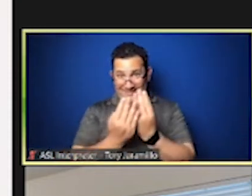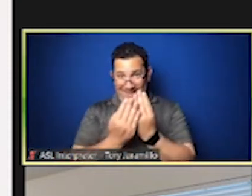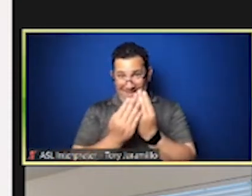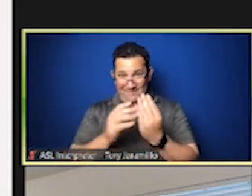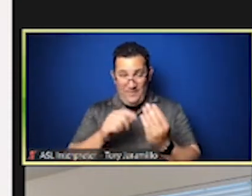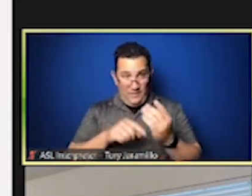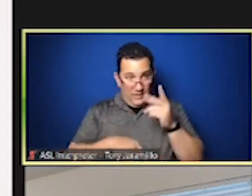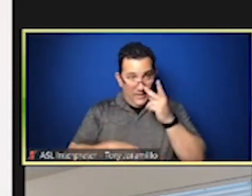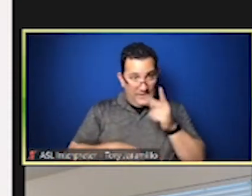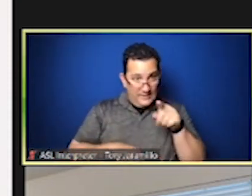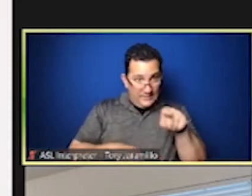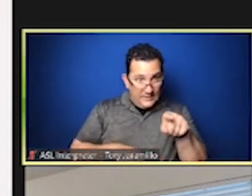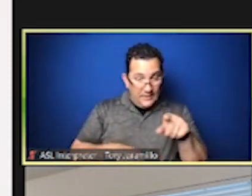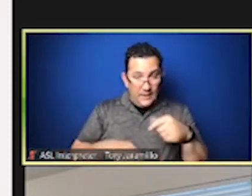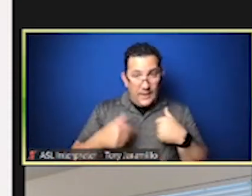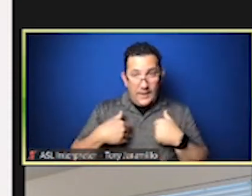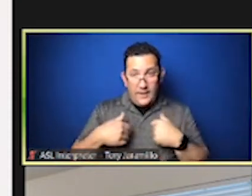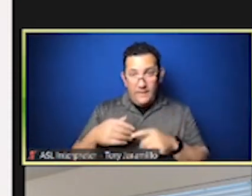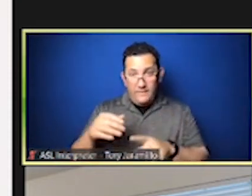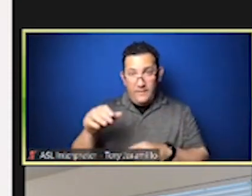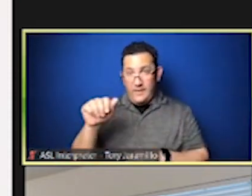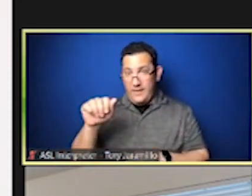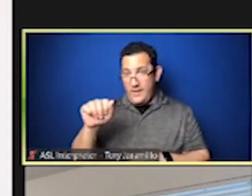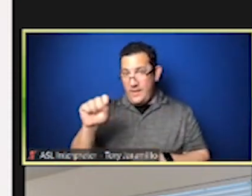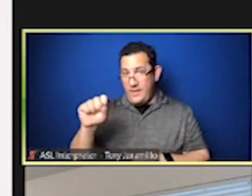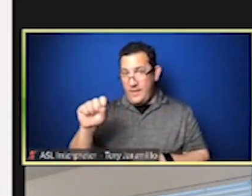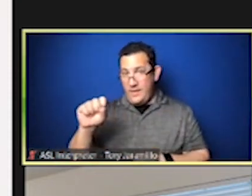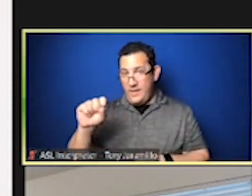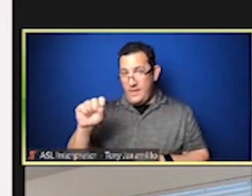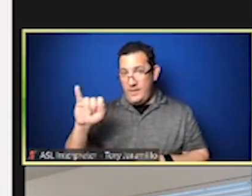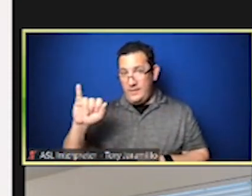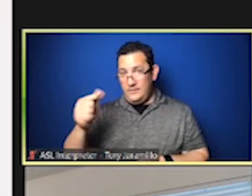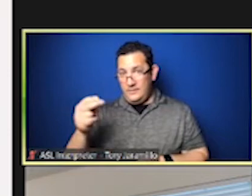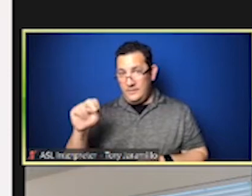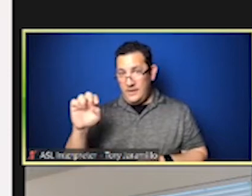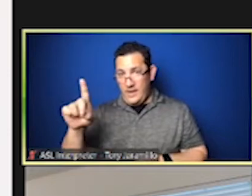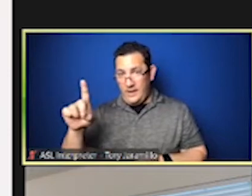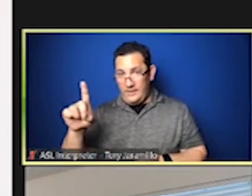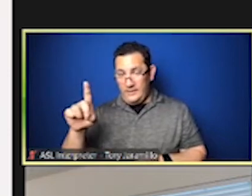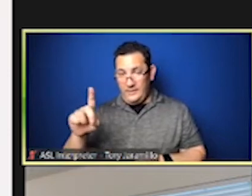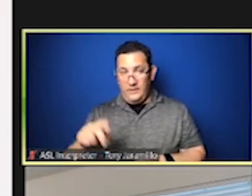there is an assigned section and a completed section.